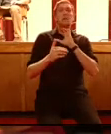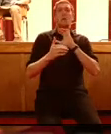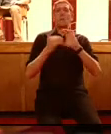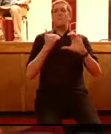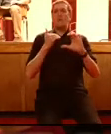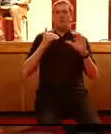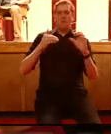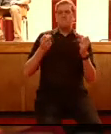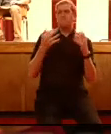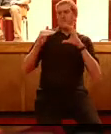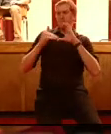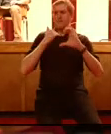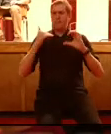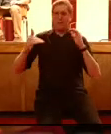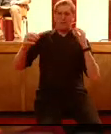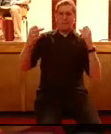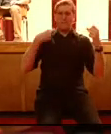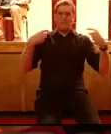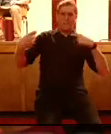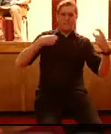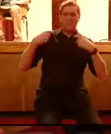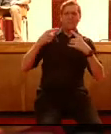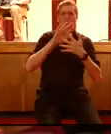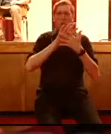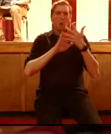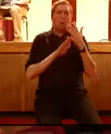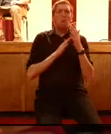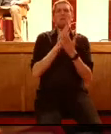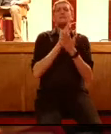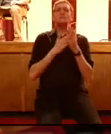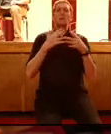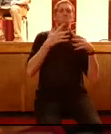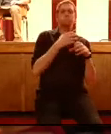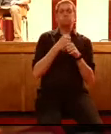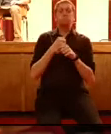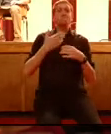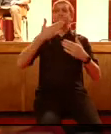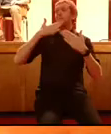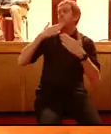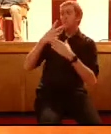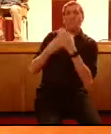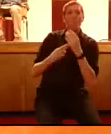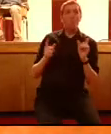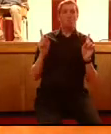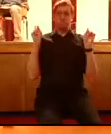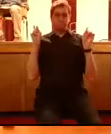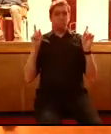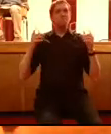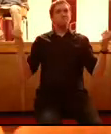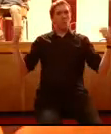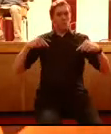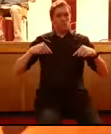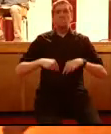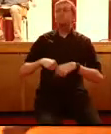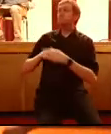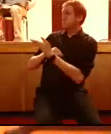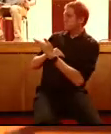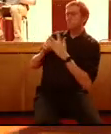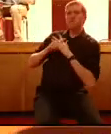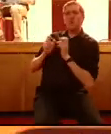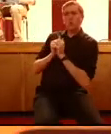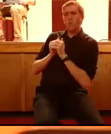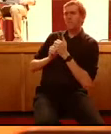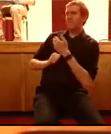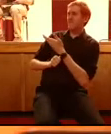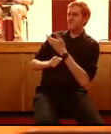in one of the other questions we had brought up to candidates at this point. I do want to thank both candidates for being here. Mr. Hartley, since we started